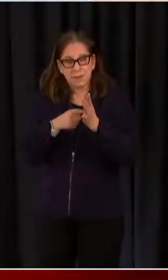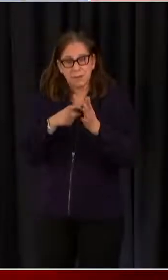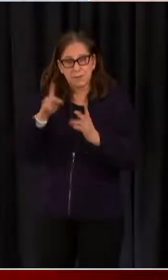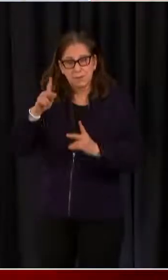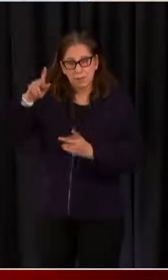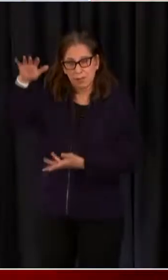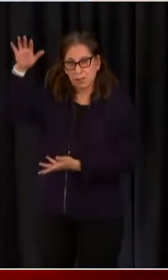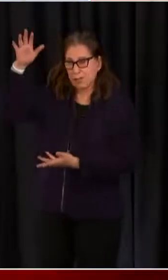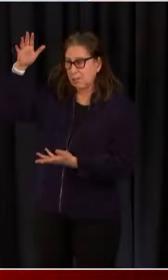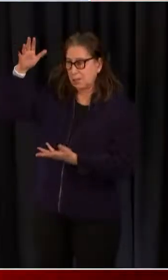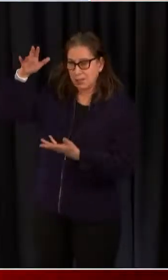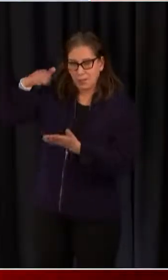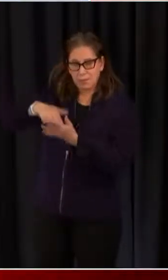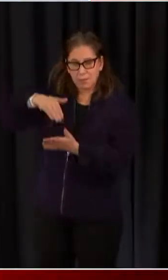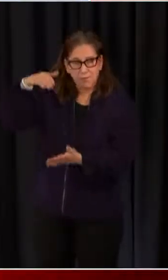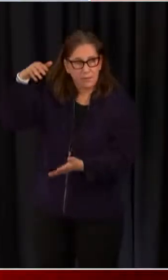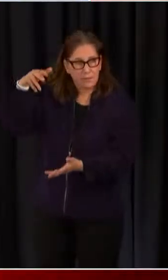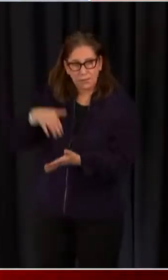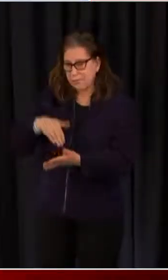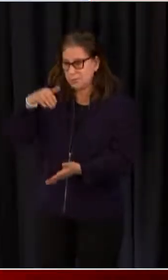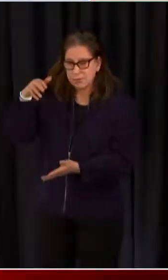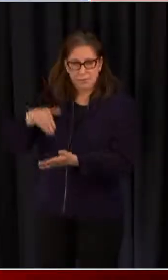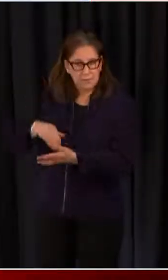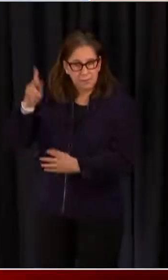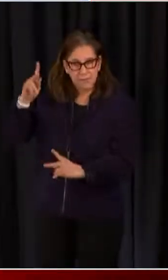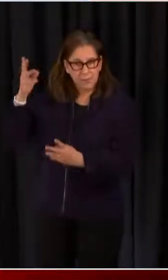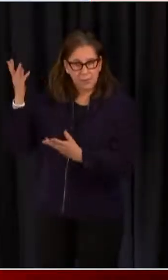goes unsaid to the